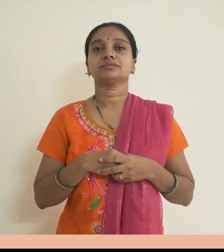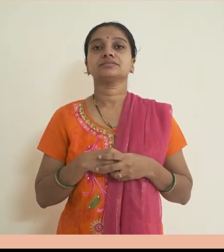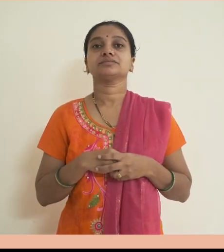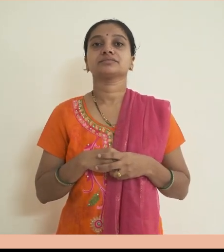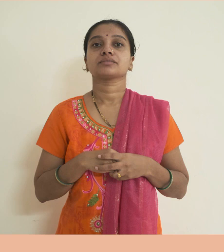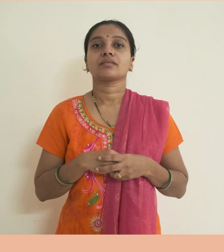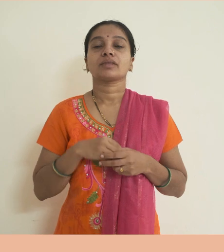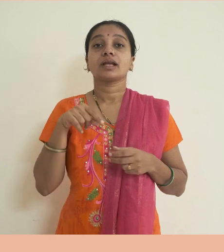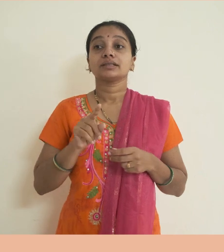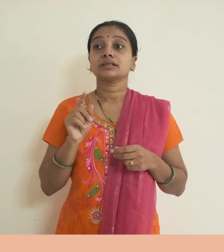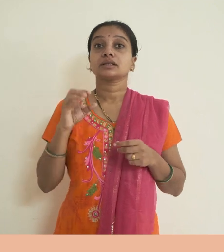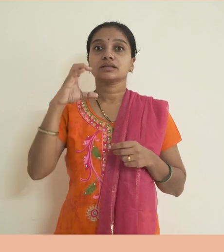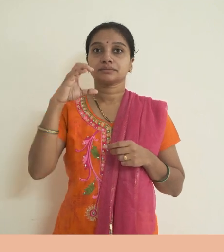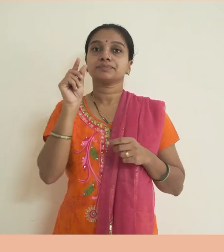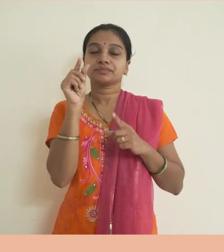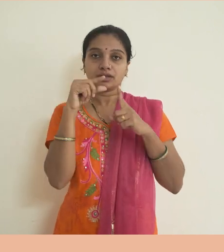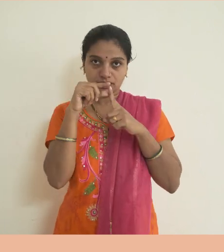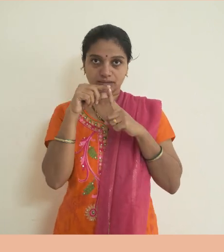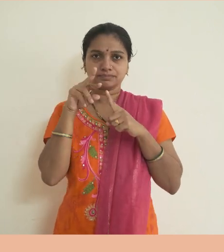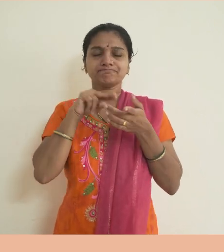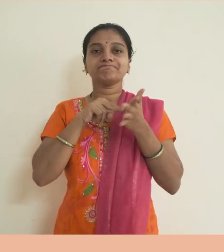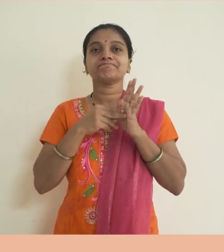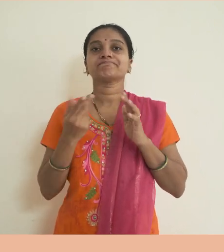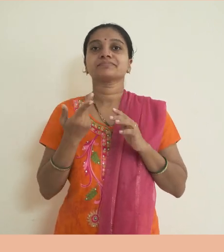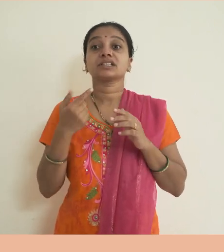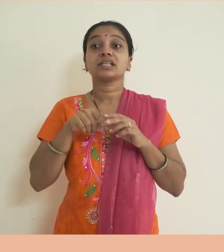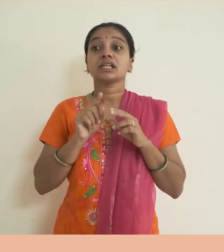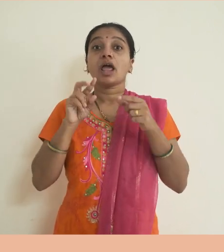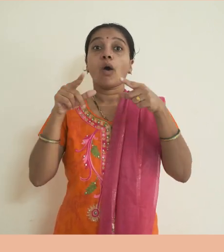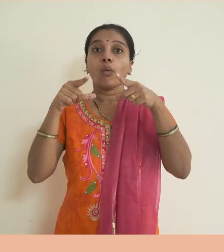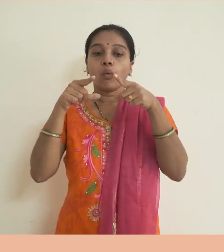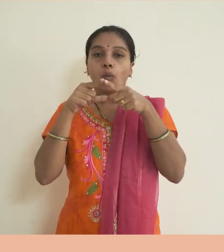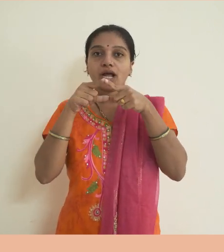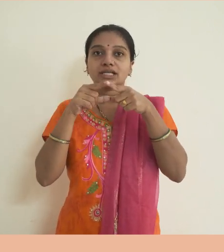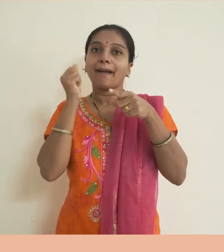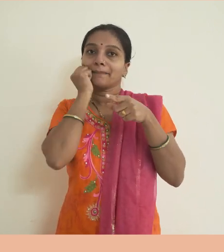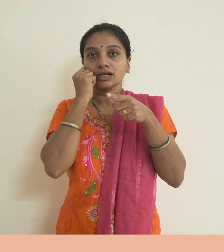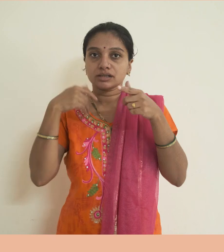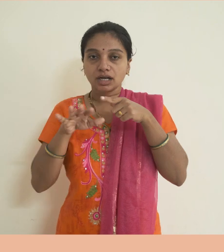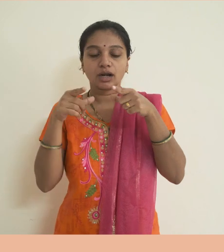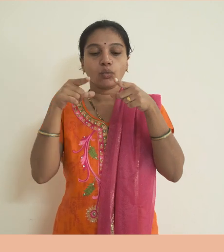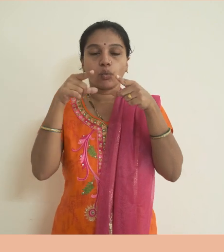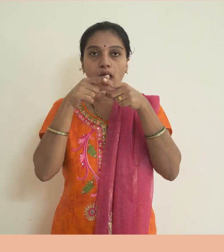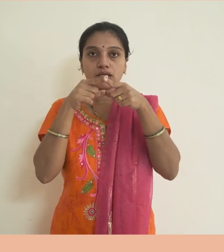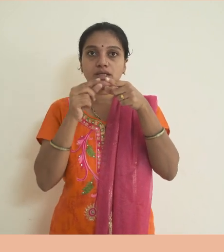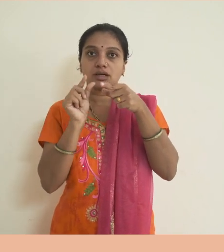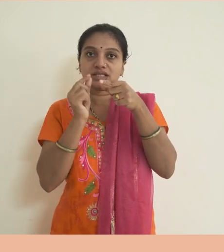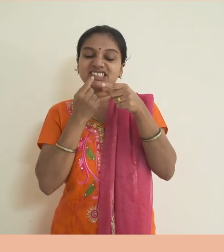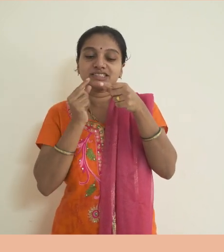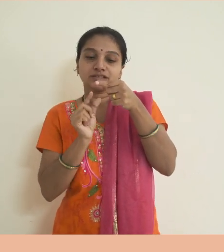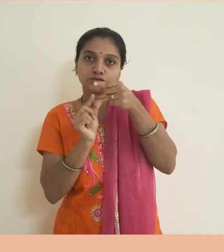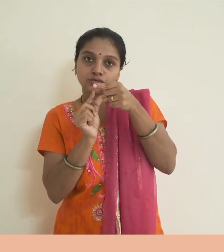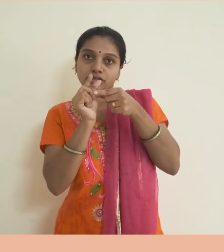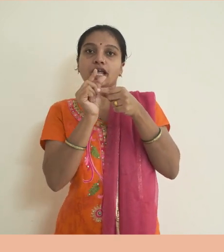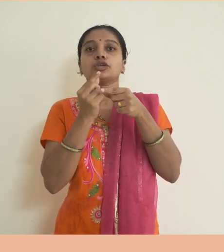available. Menstrual cups / disc. A menstrual cup is inserted into the vagina. One can